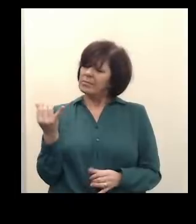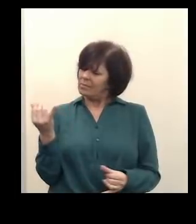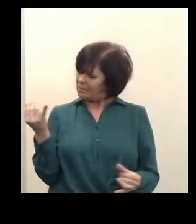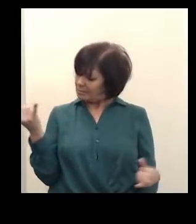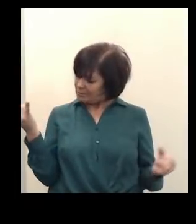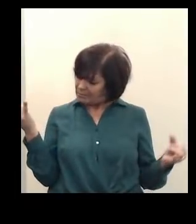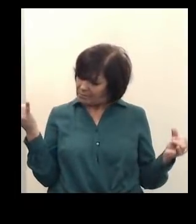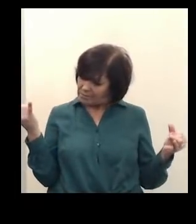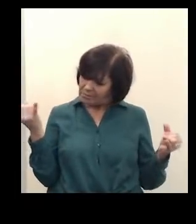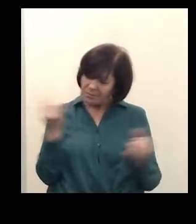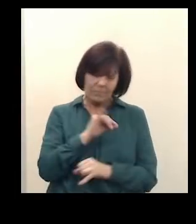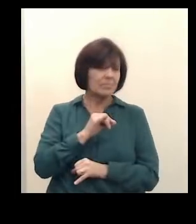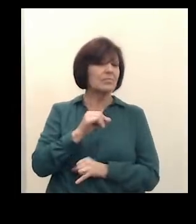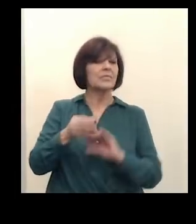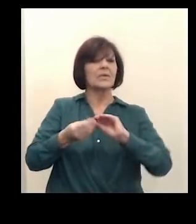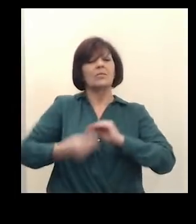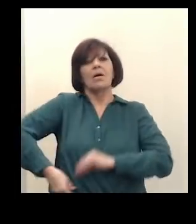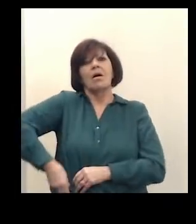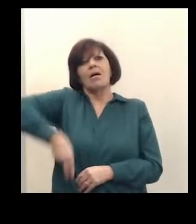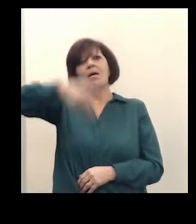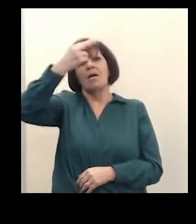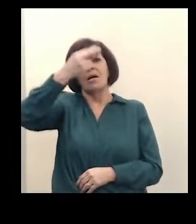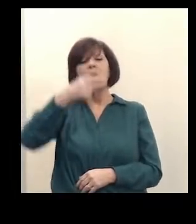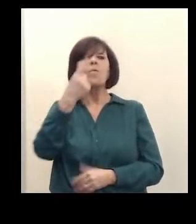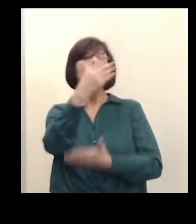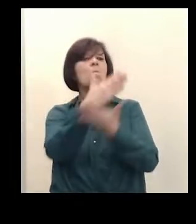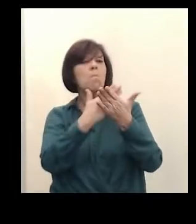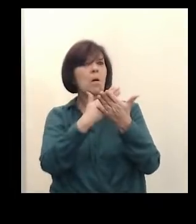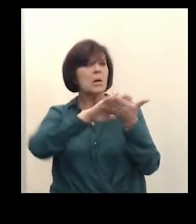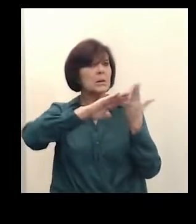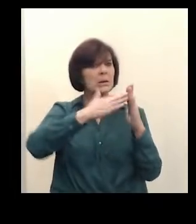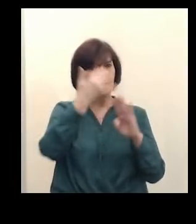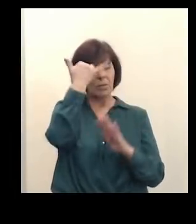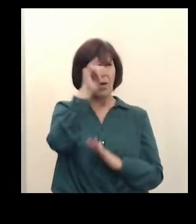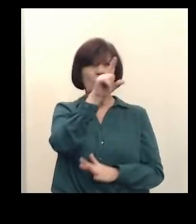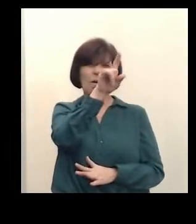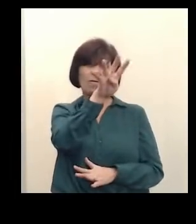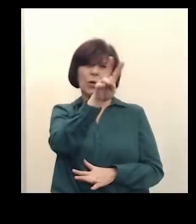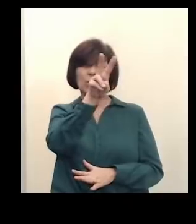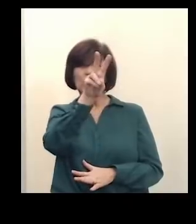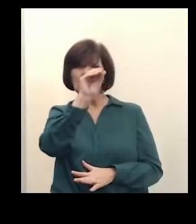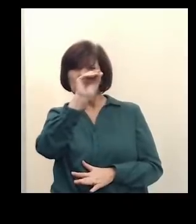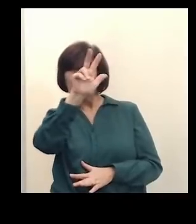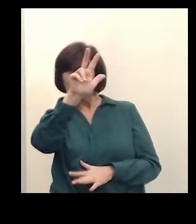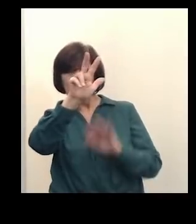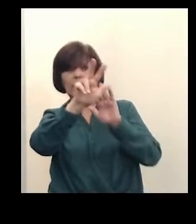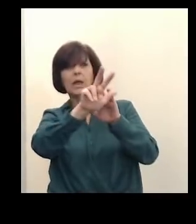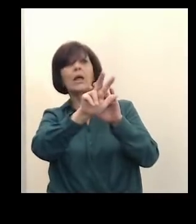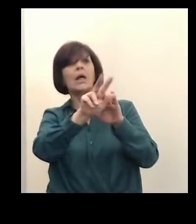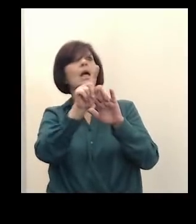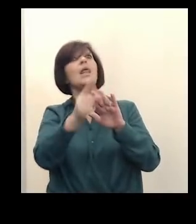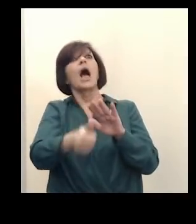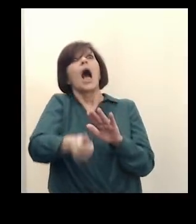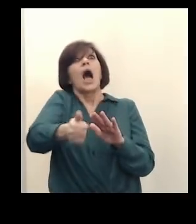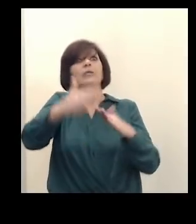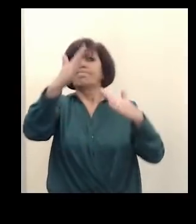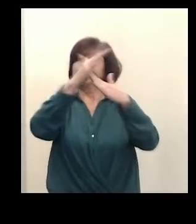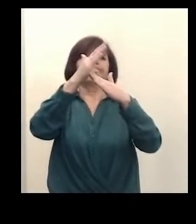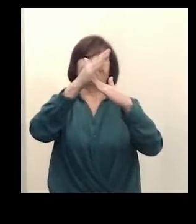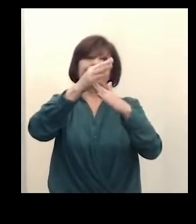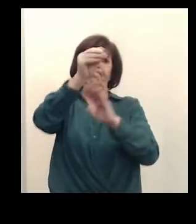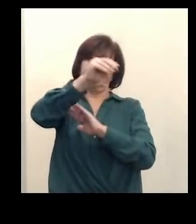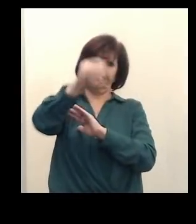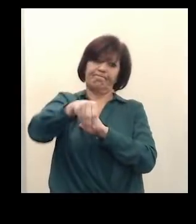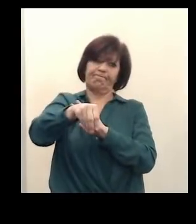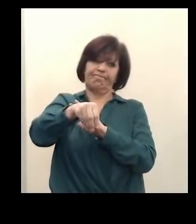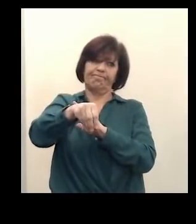in communities. One part of the city of Buffalo, the 14203 zip code, had the highest rate as